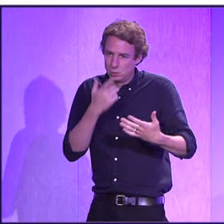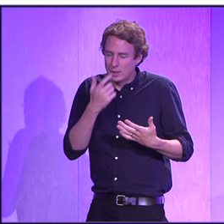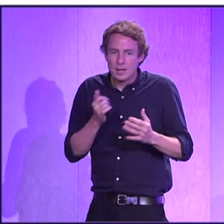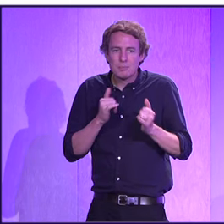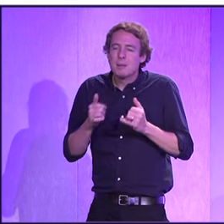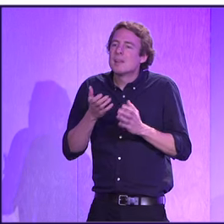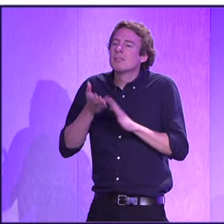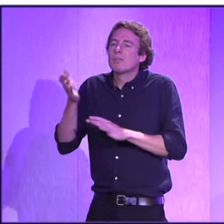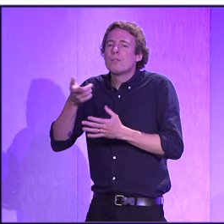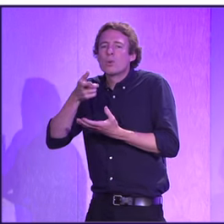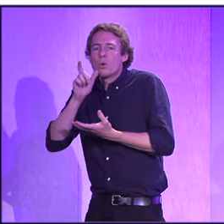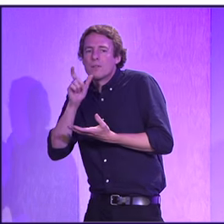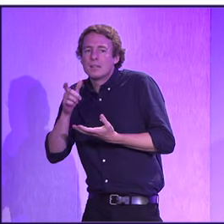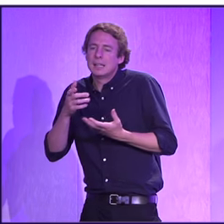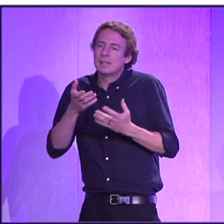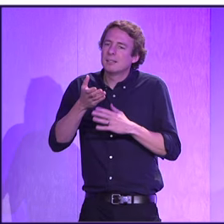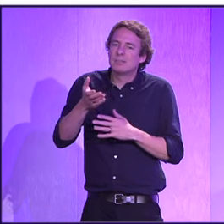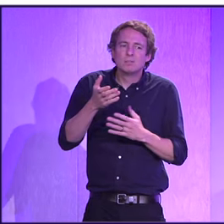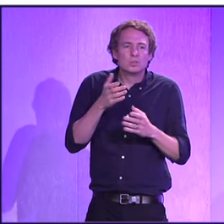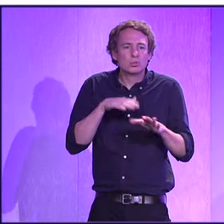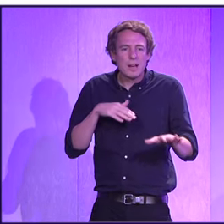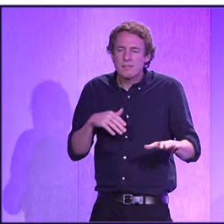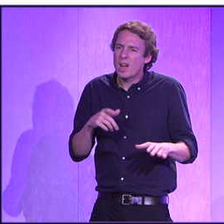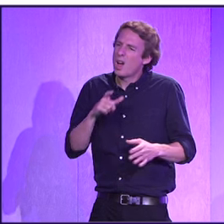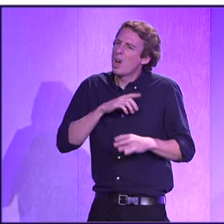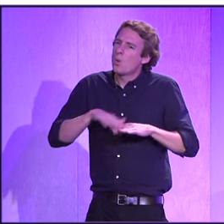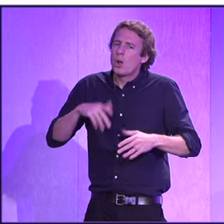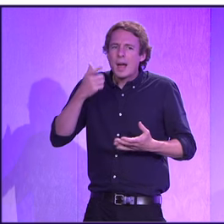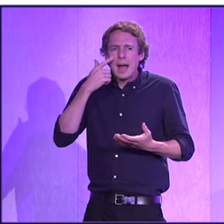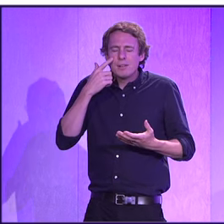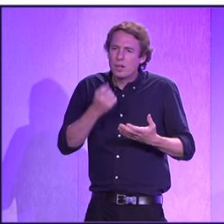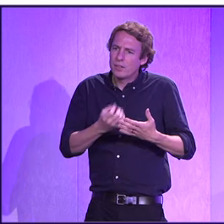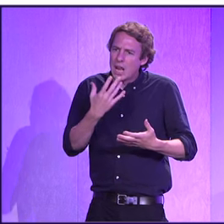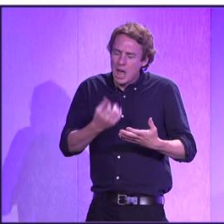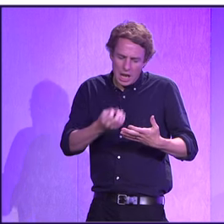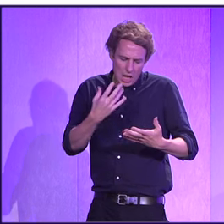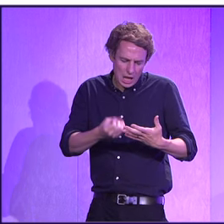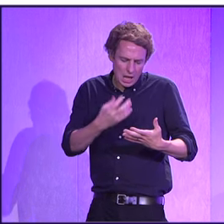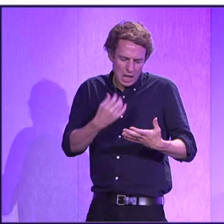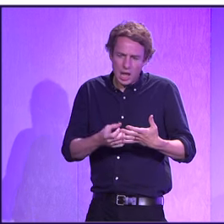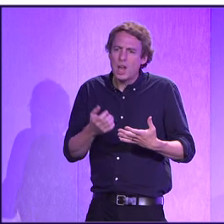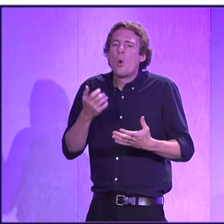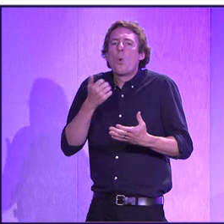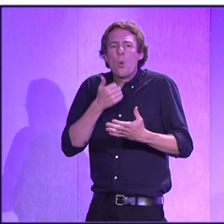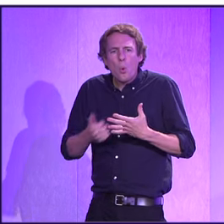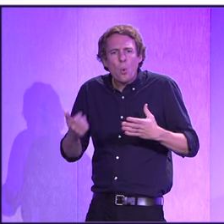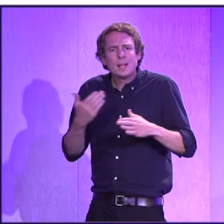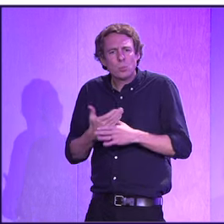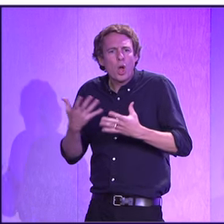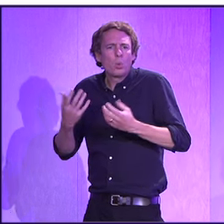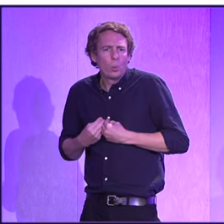a coffee or in traffic, then why not look at that pull request, right? Why not look at that alert? So take your work with